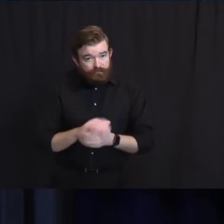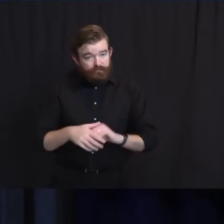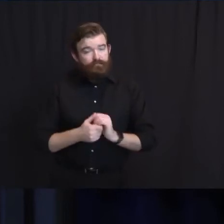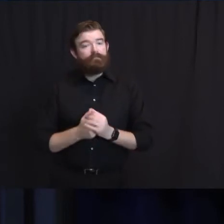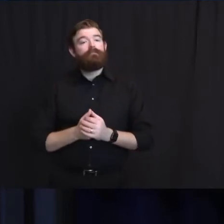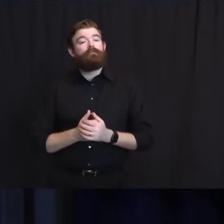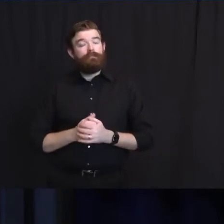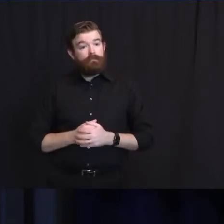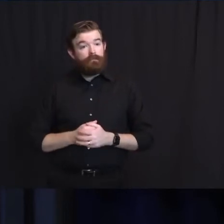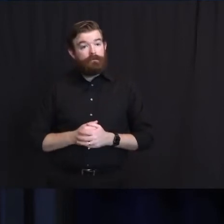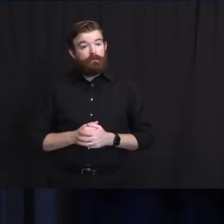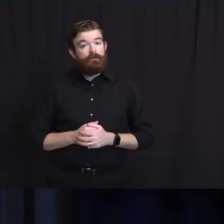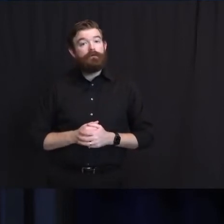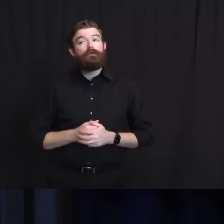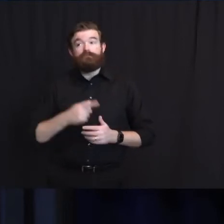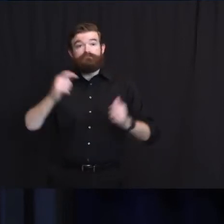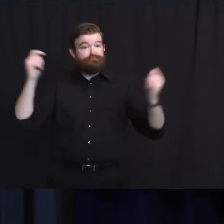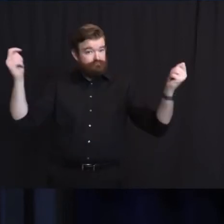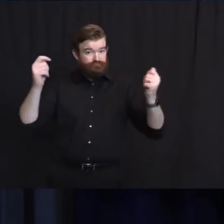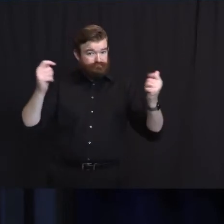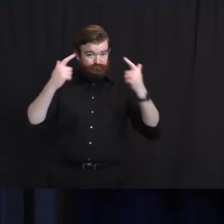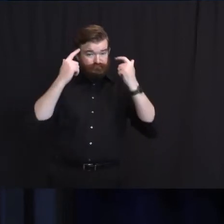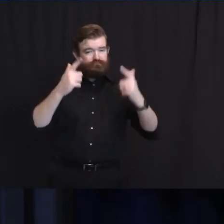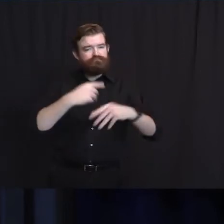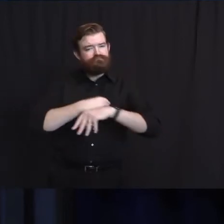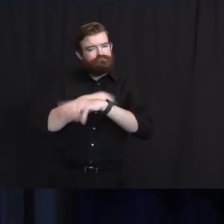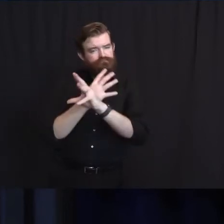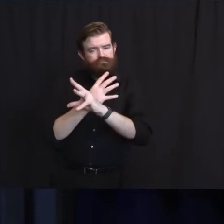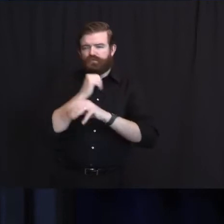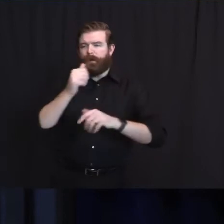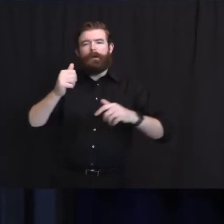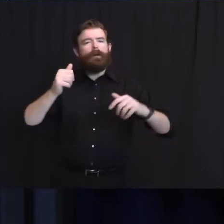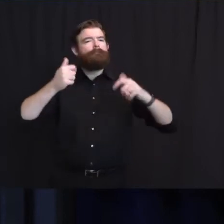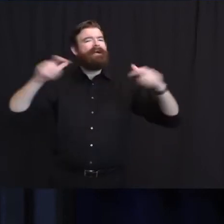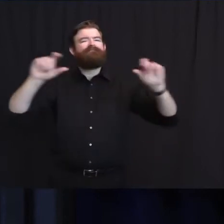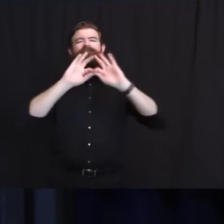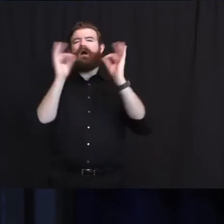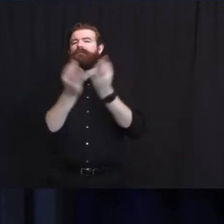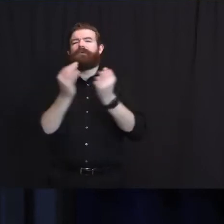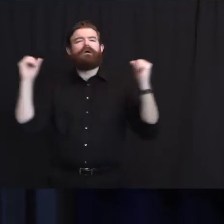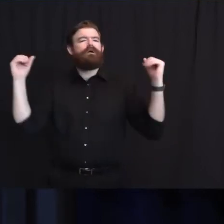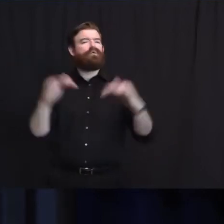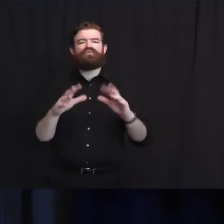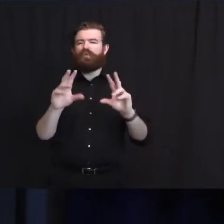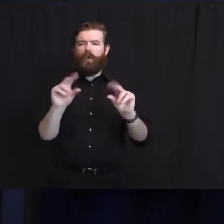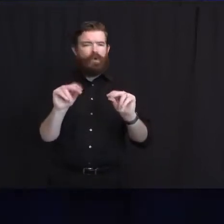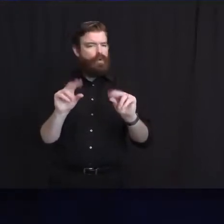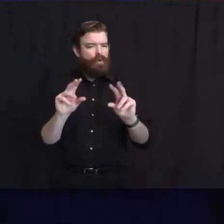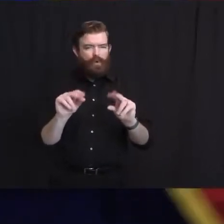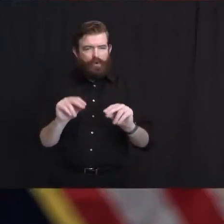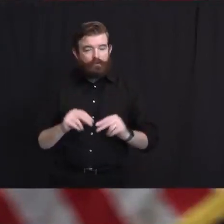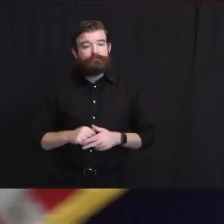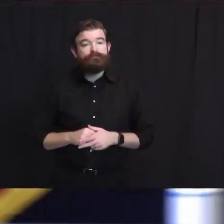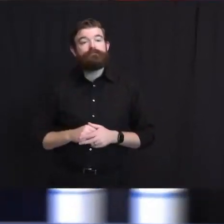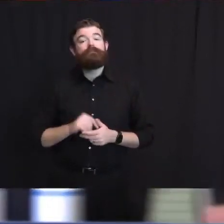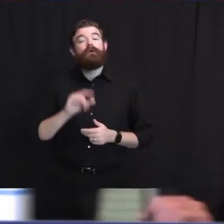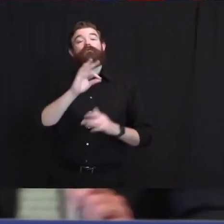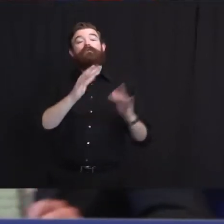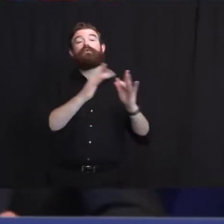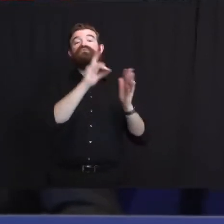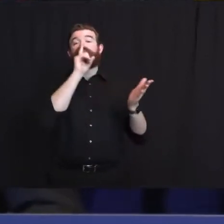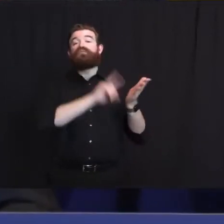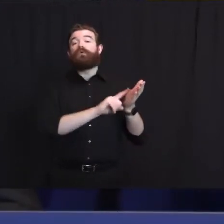remotely, avoid gatherings, and for each other and for us all, please take the call. Thank you. Judy, thank you,